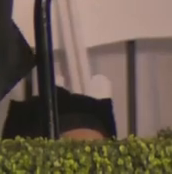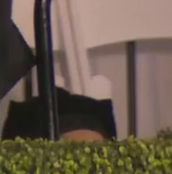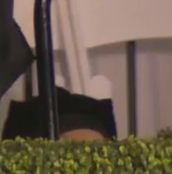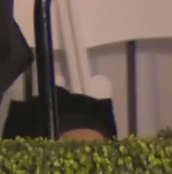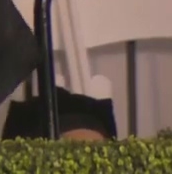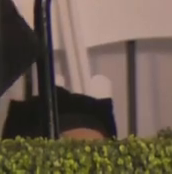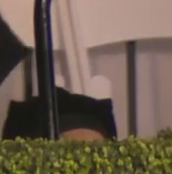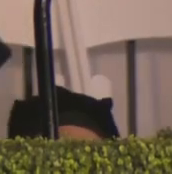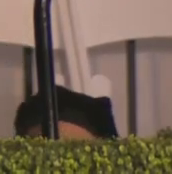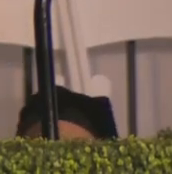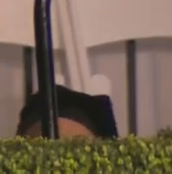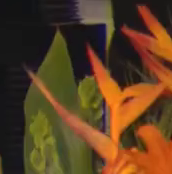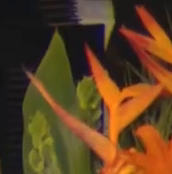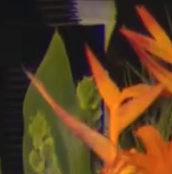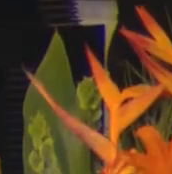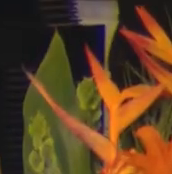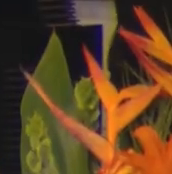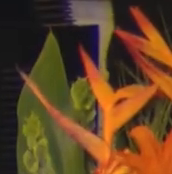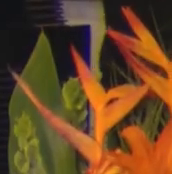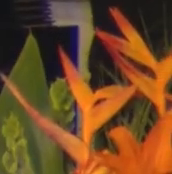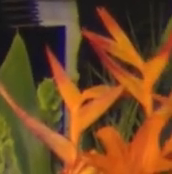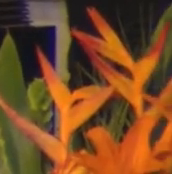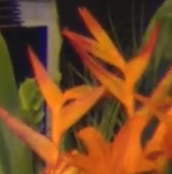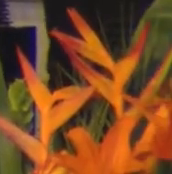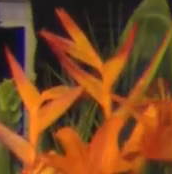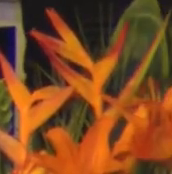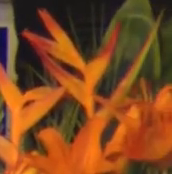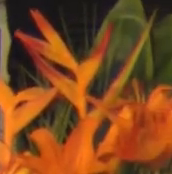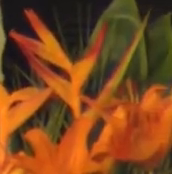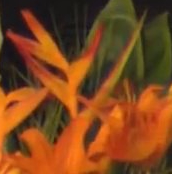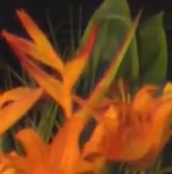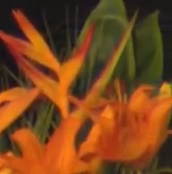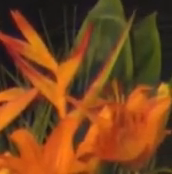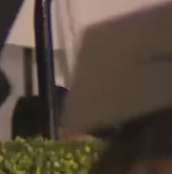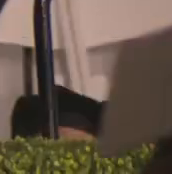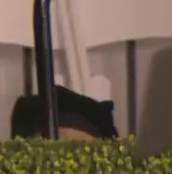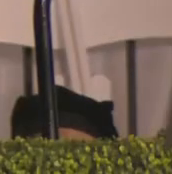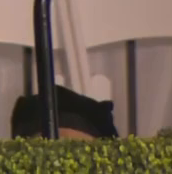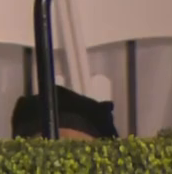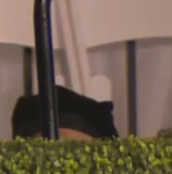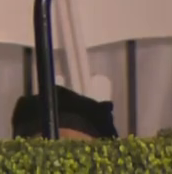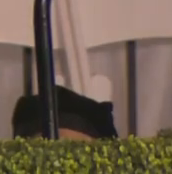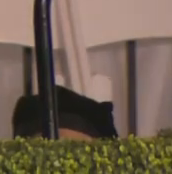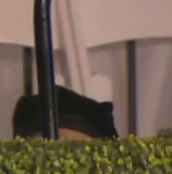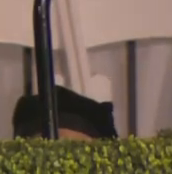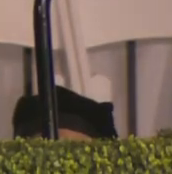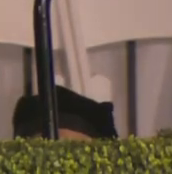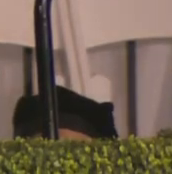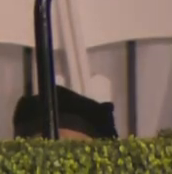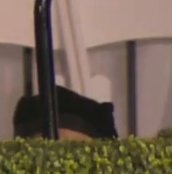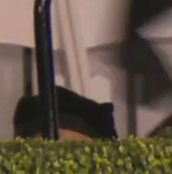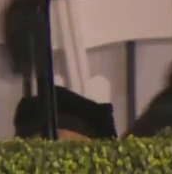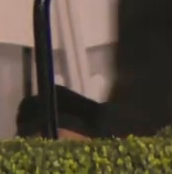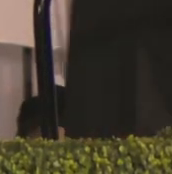Michael David Reyes. Bessie Russell Limjohn. Rebecca M. Ortiz.